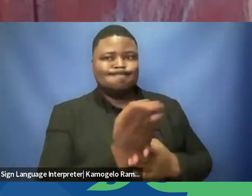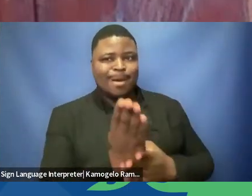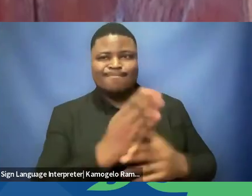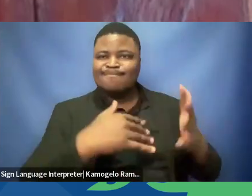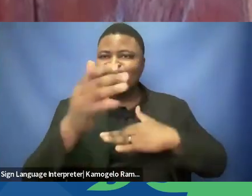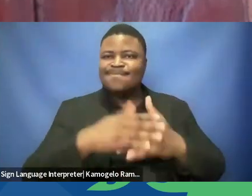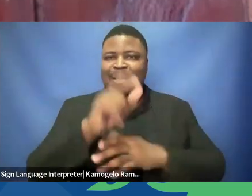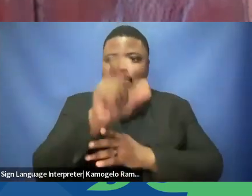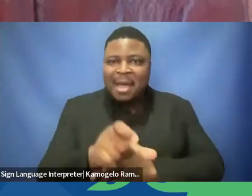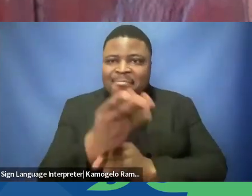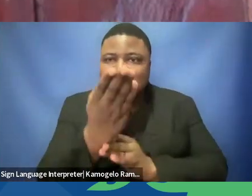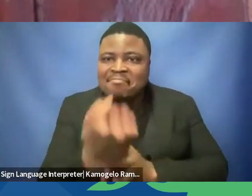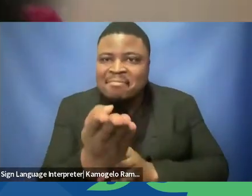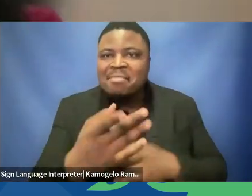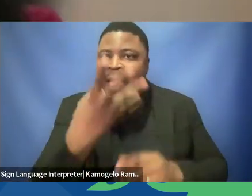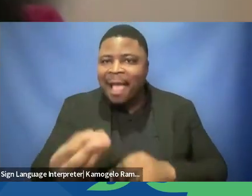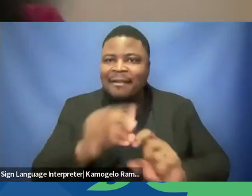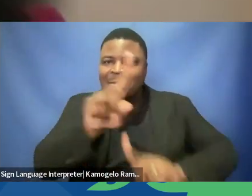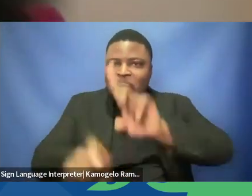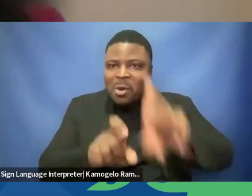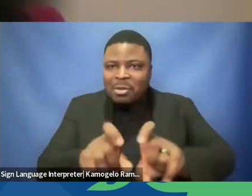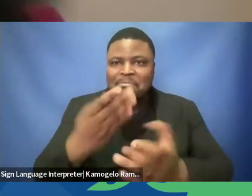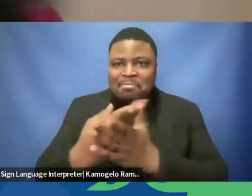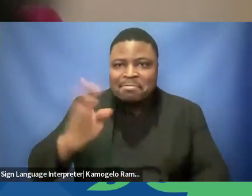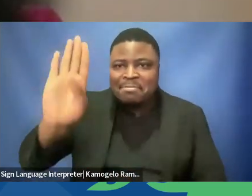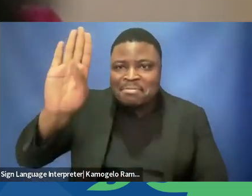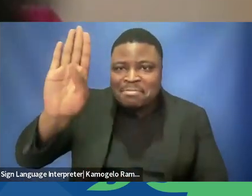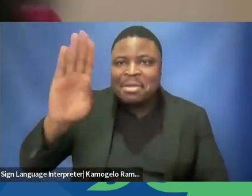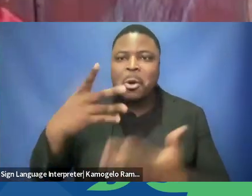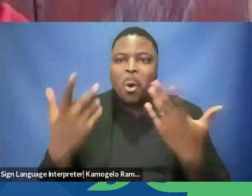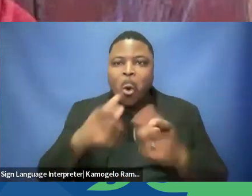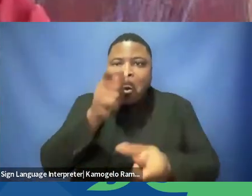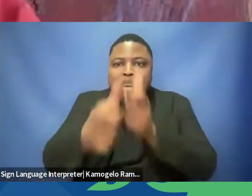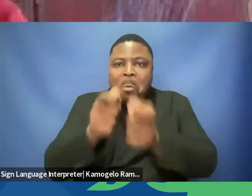has a question, you are welcome to raise your hand or put it in the chat.